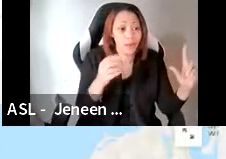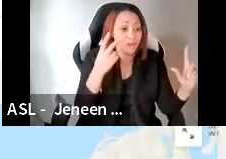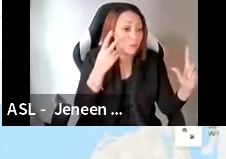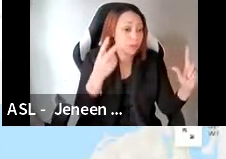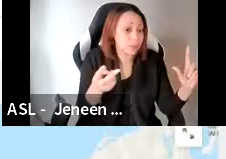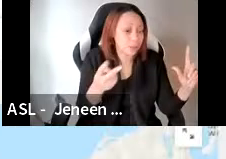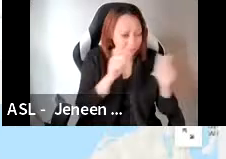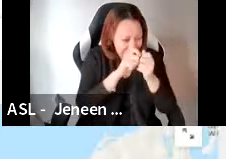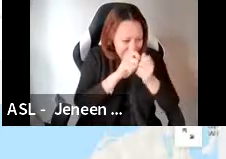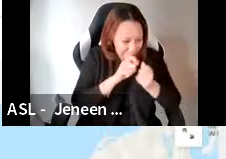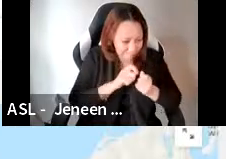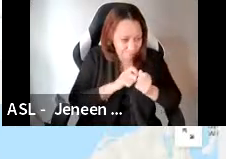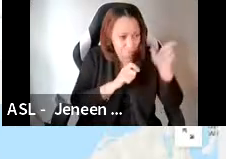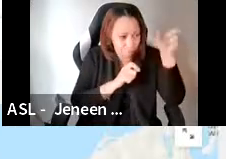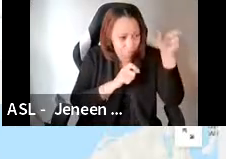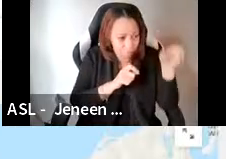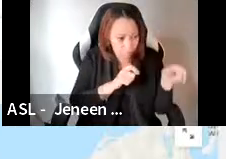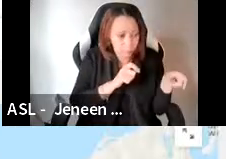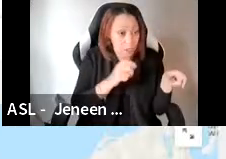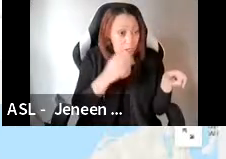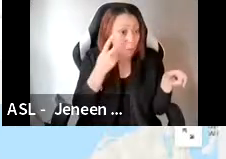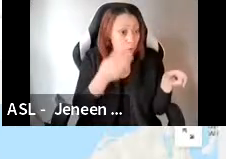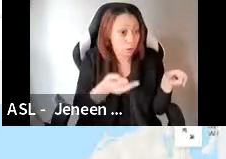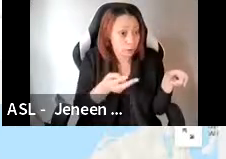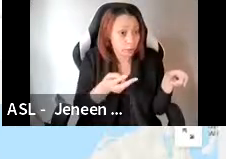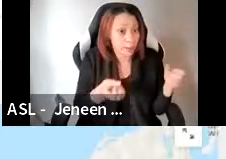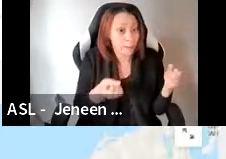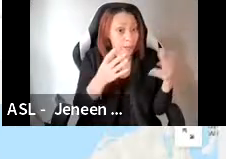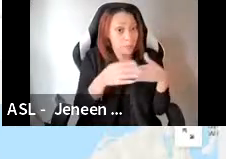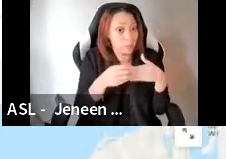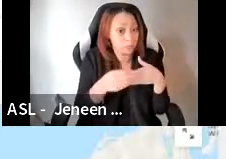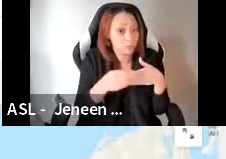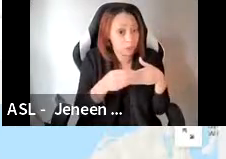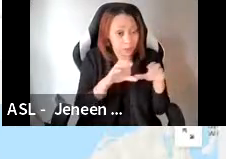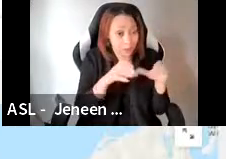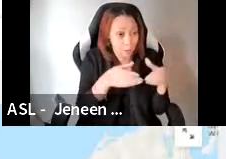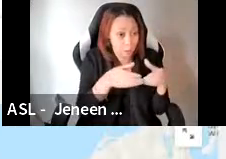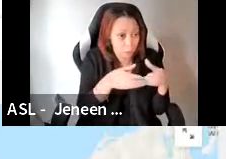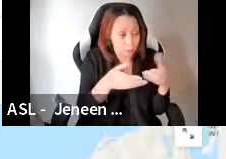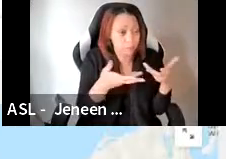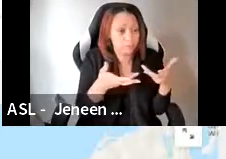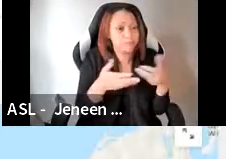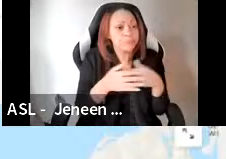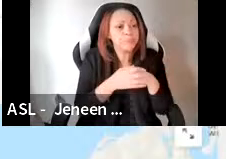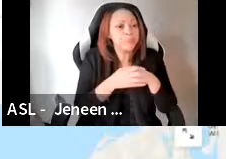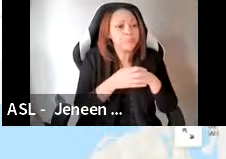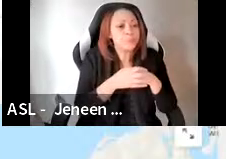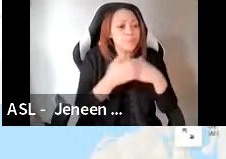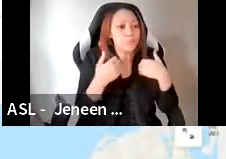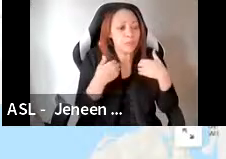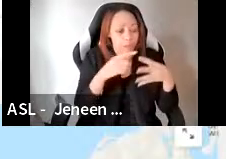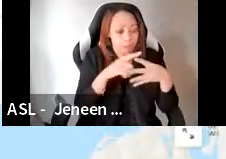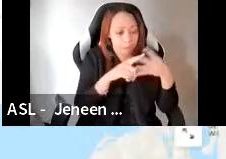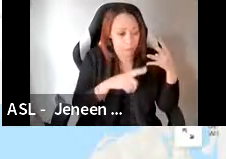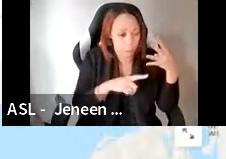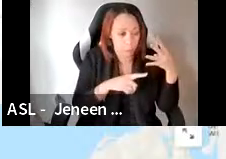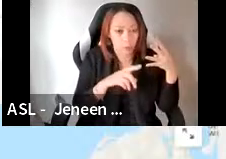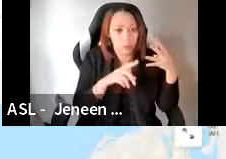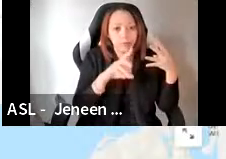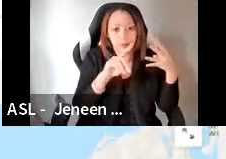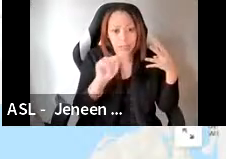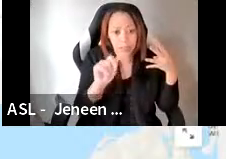we're looking at. So we're looking at the population vulnerability category, and it's composed of 4 data